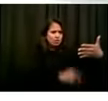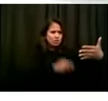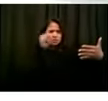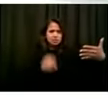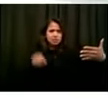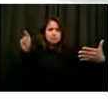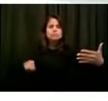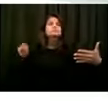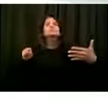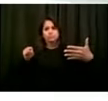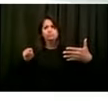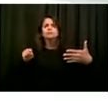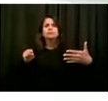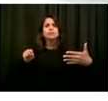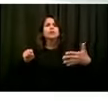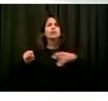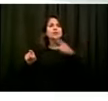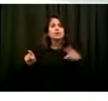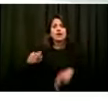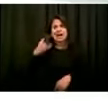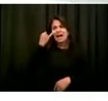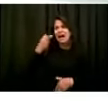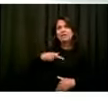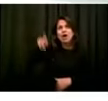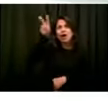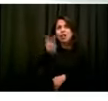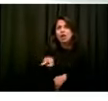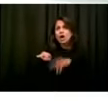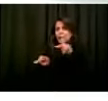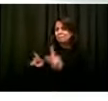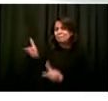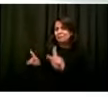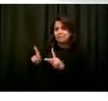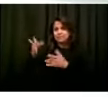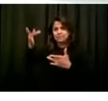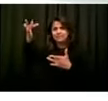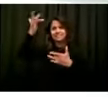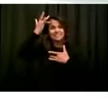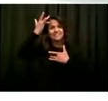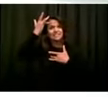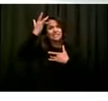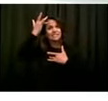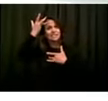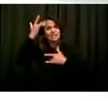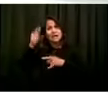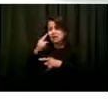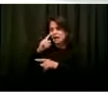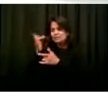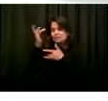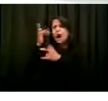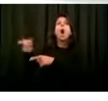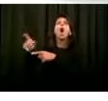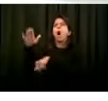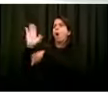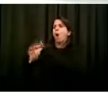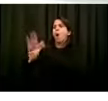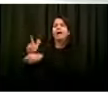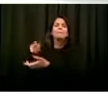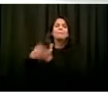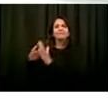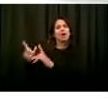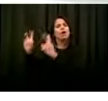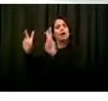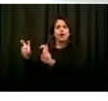us, the earliest signal that we may need to be worried about a particular area. And so at different points